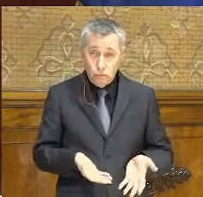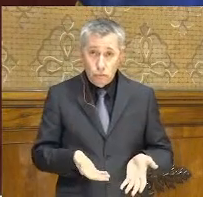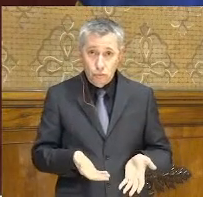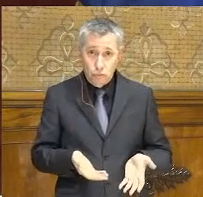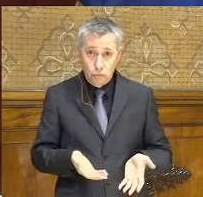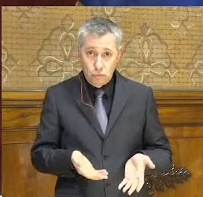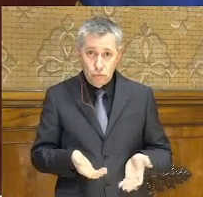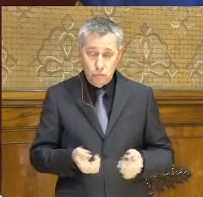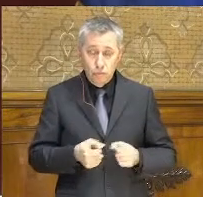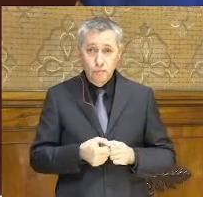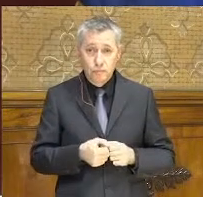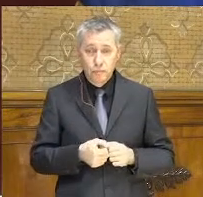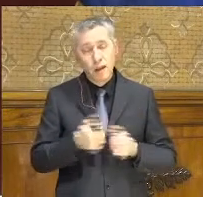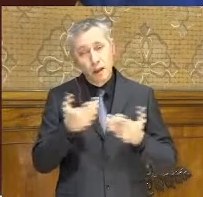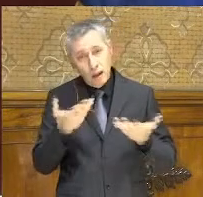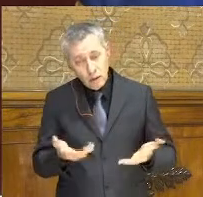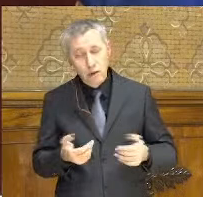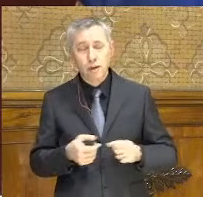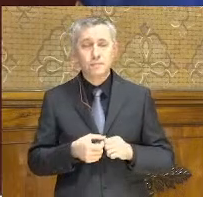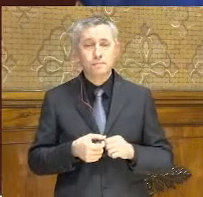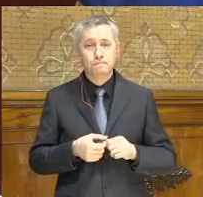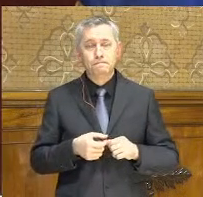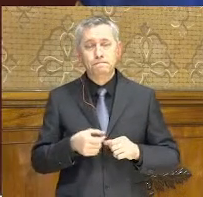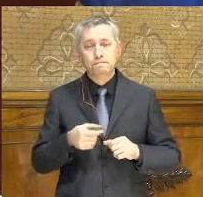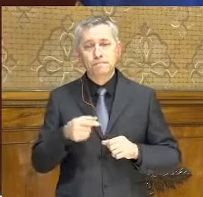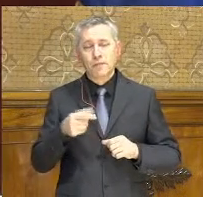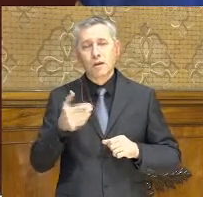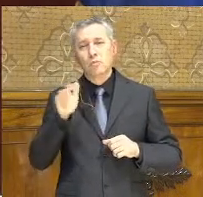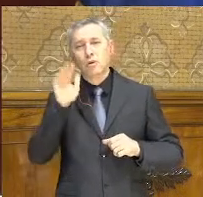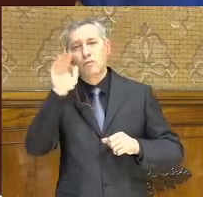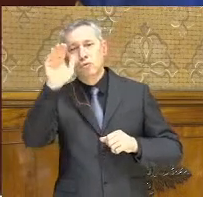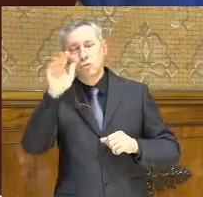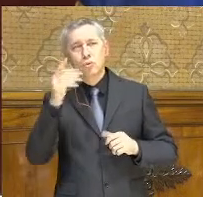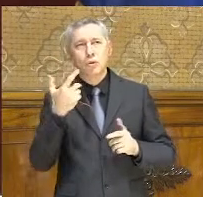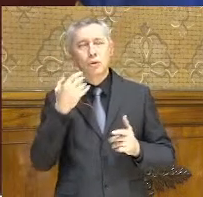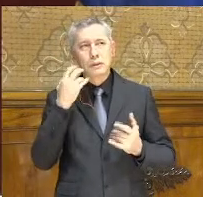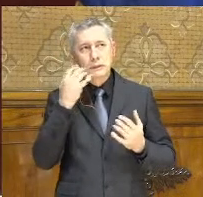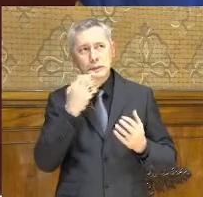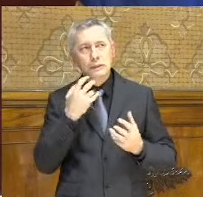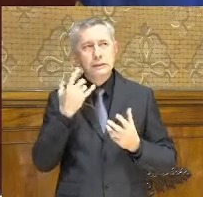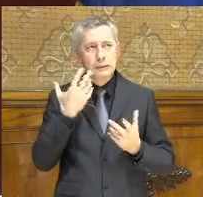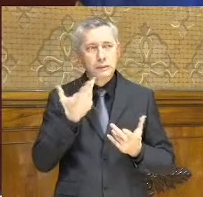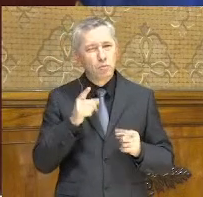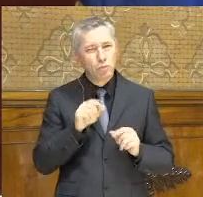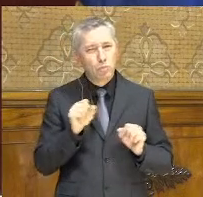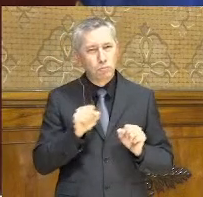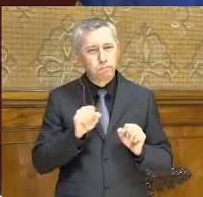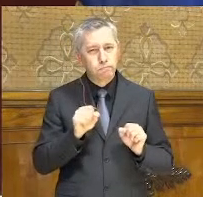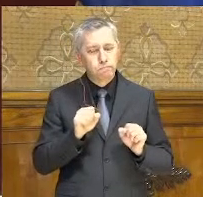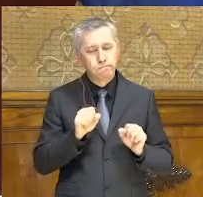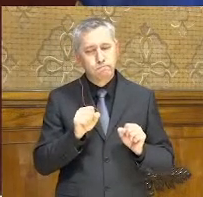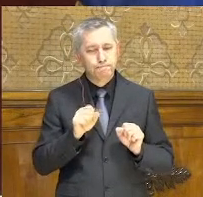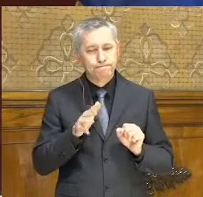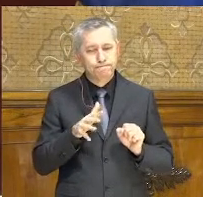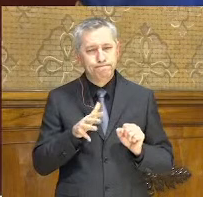This intimation of the future's present is often an untimely moment. It disturbs our sense of